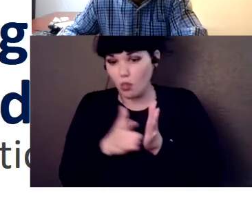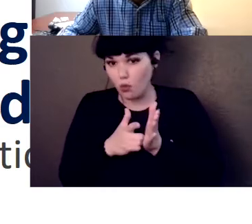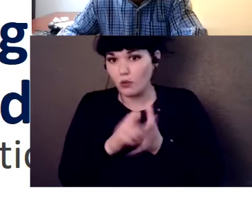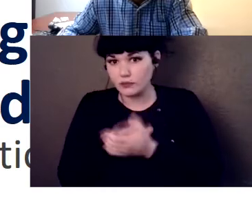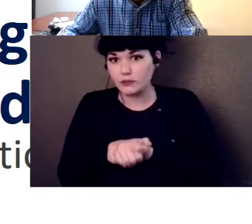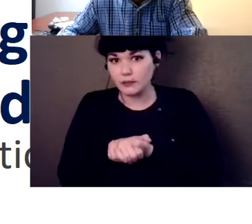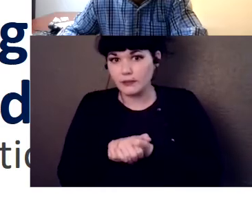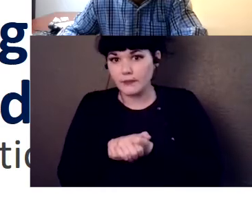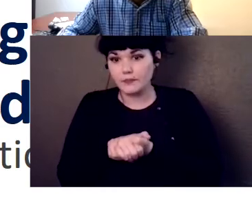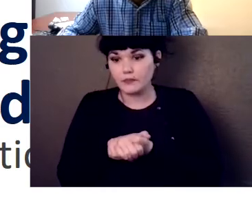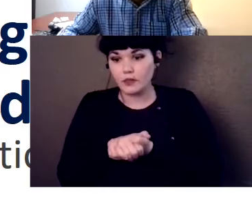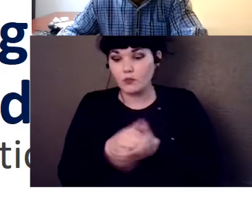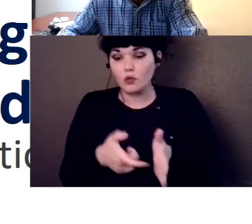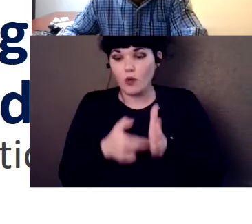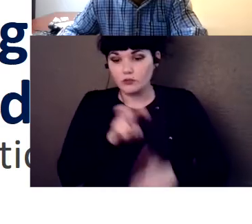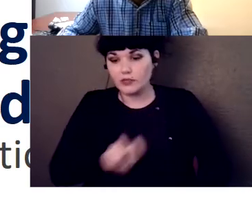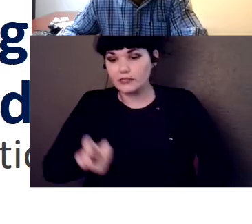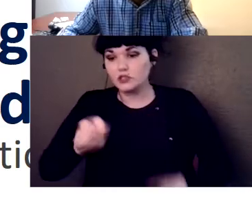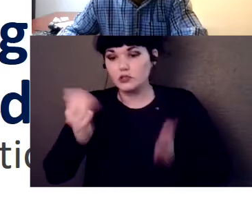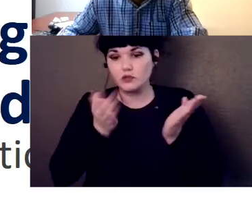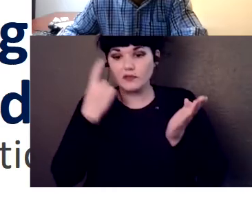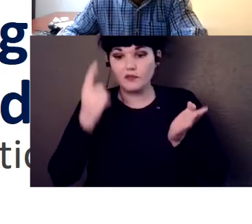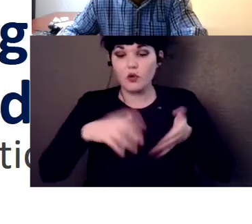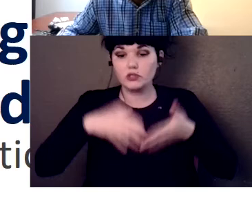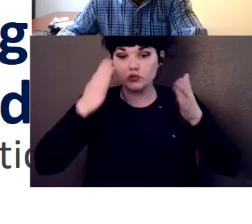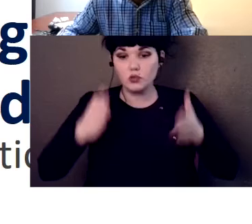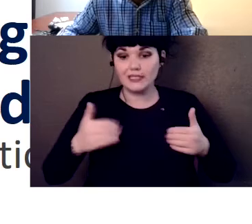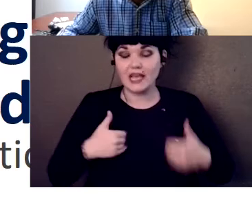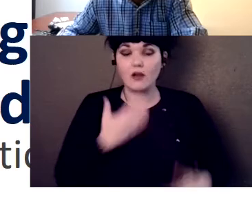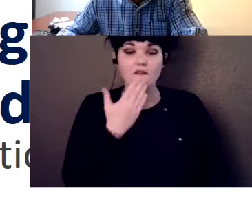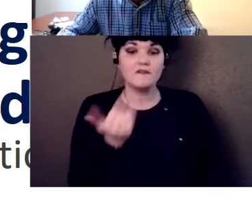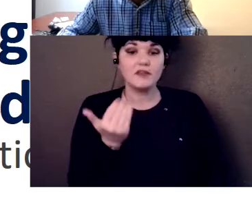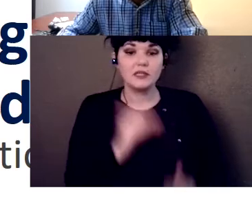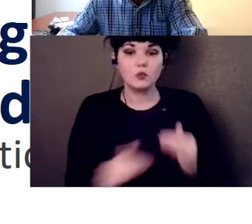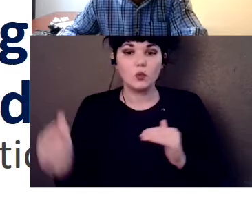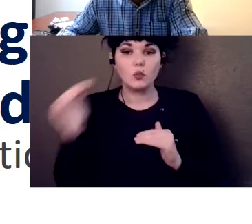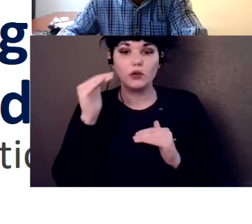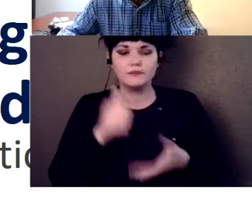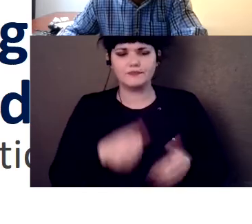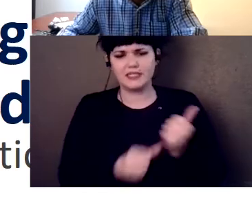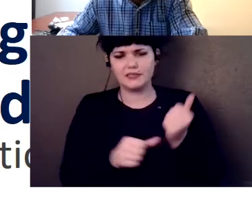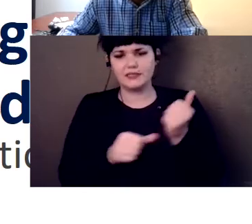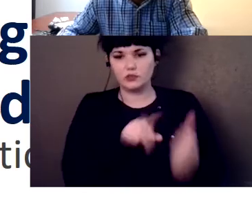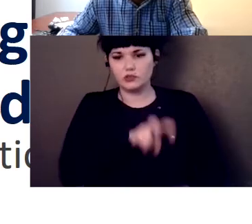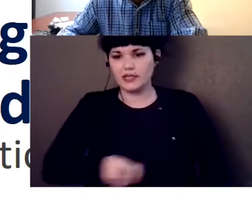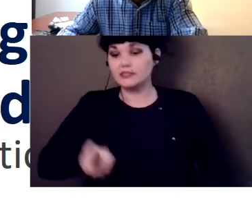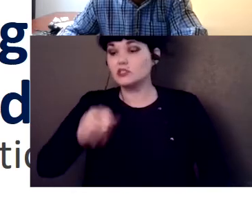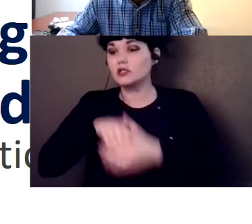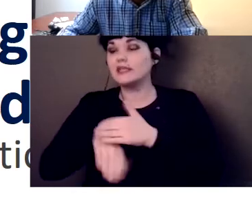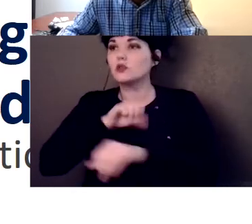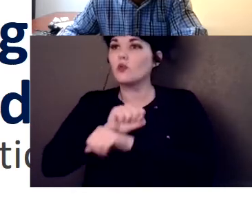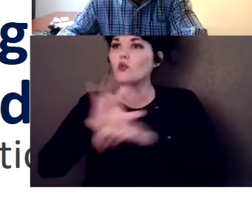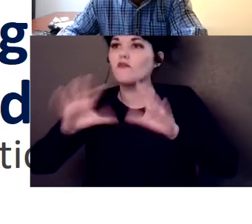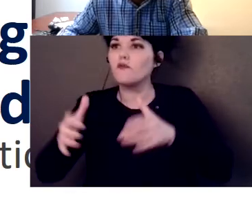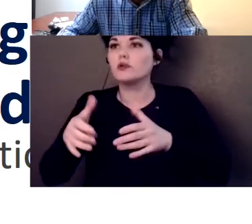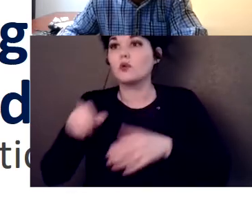required transition services for students age 15 and older. Assist with the transition into workforce or college, the